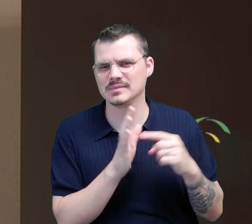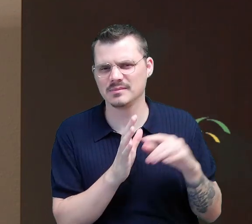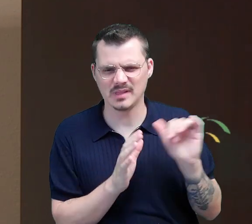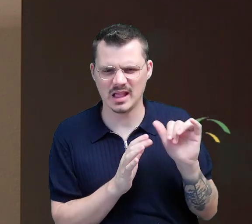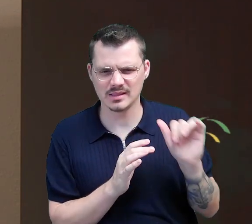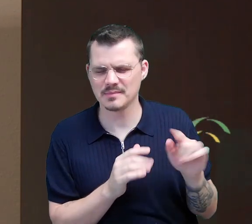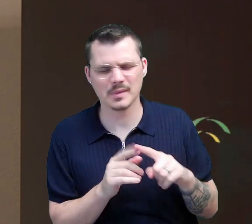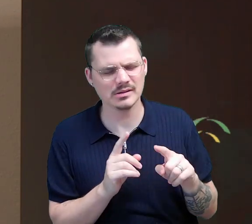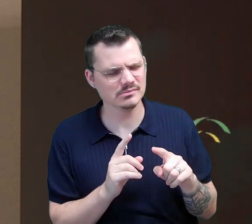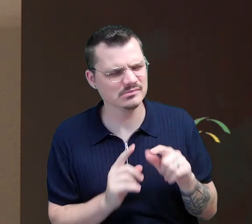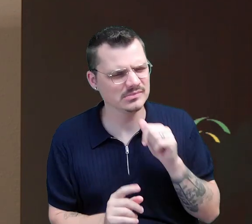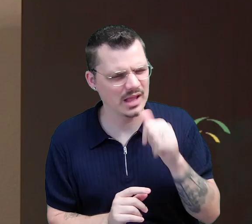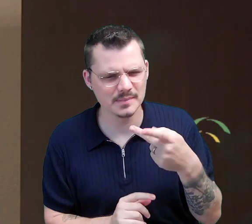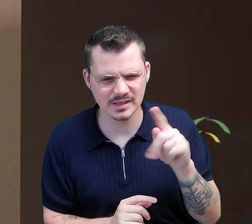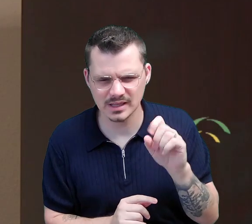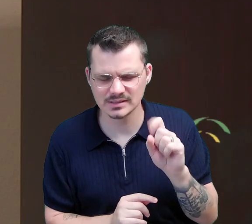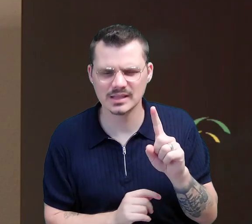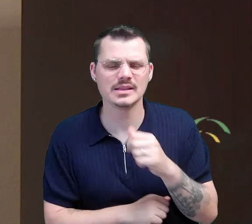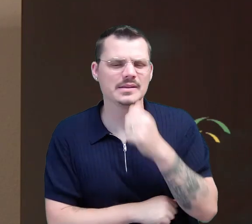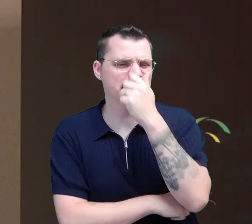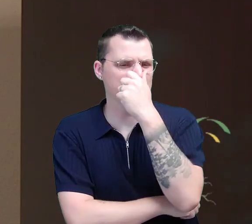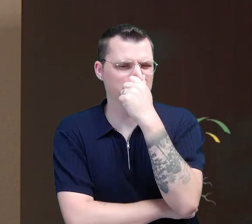symptoms of this type. It's not PTSD.